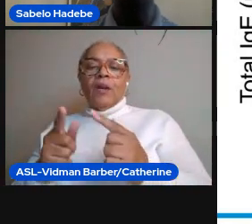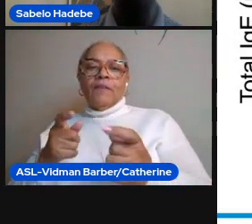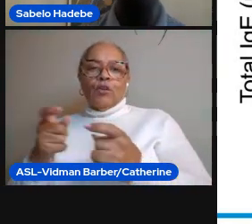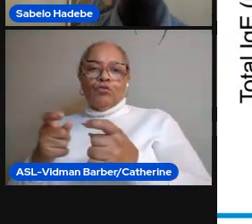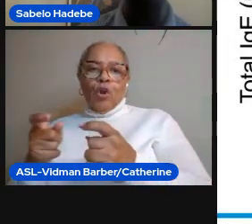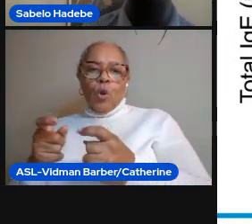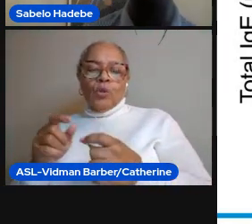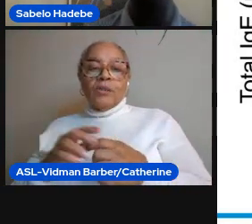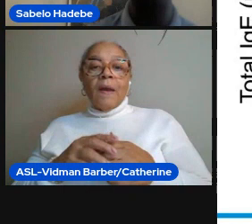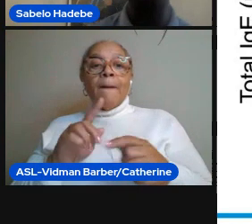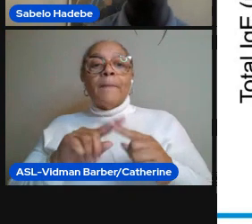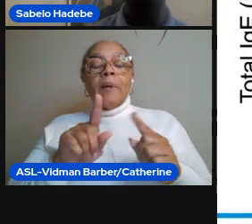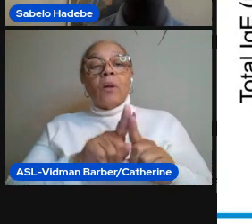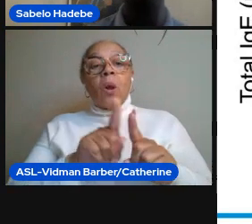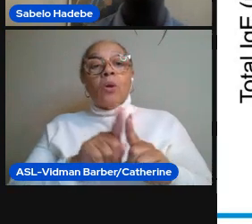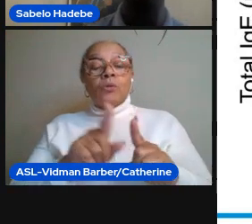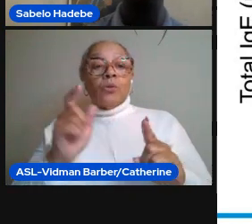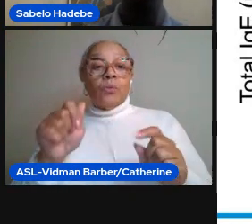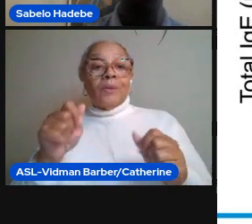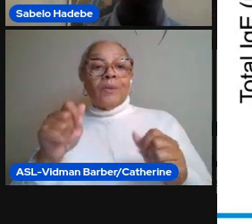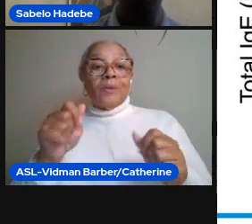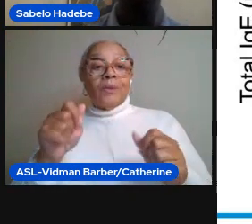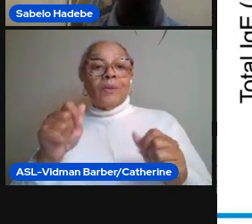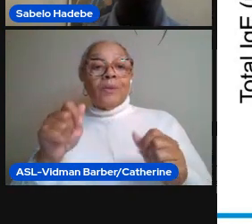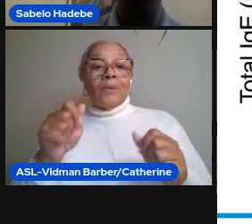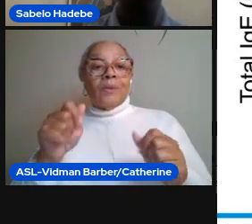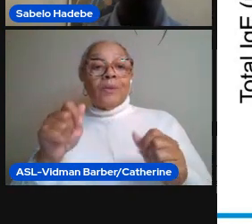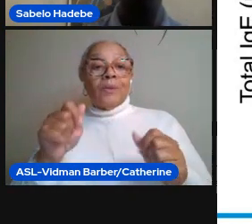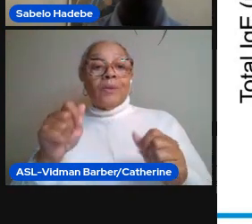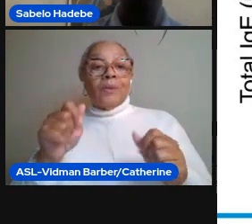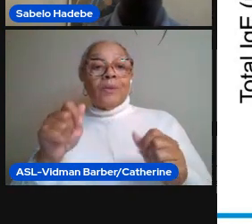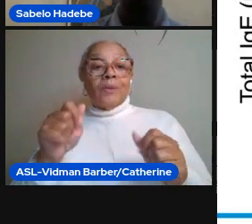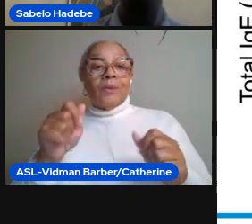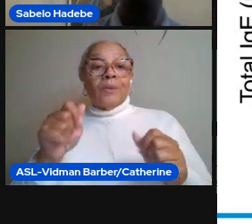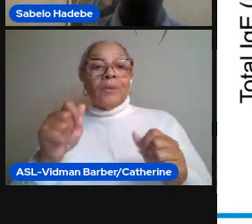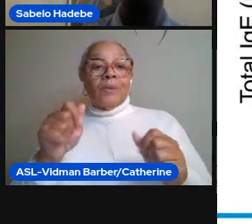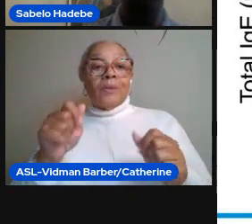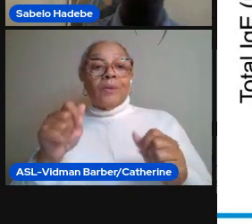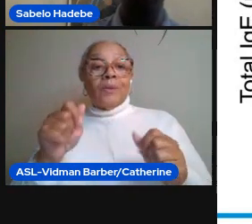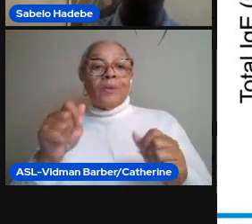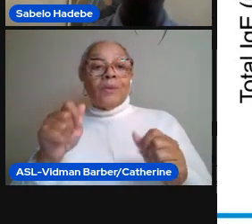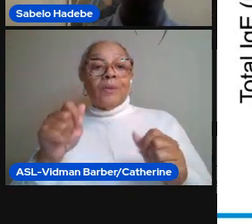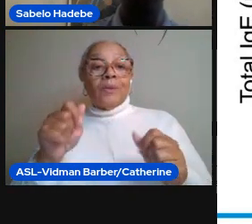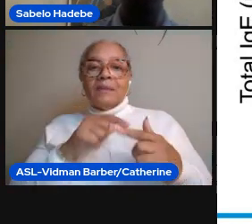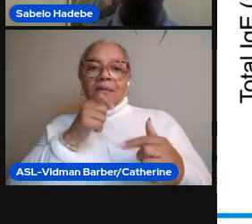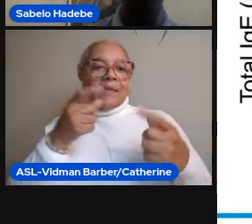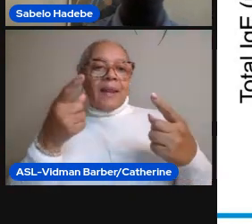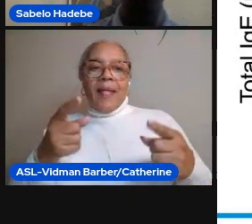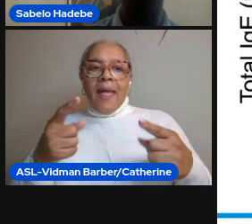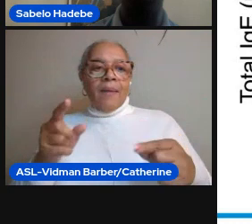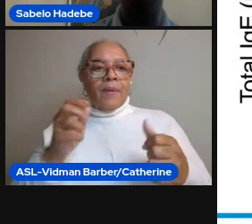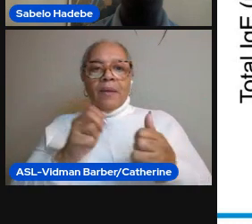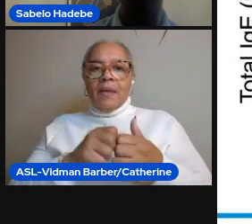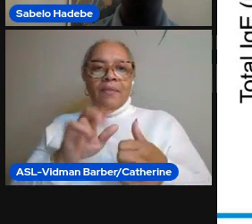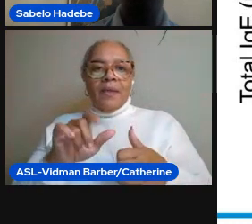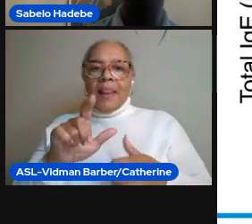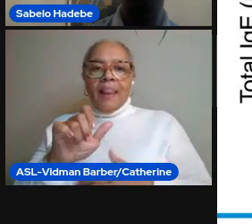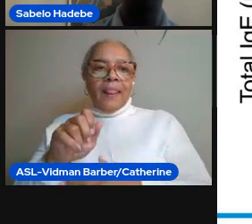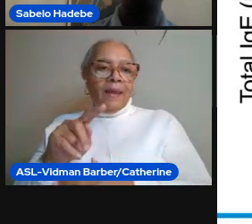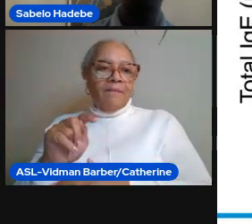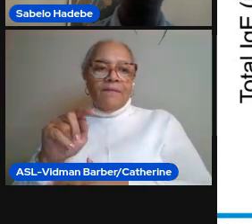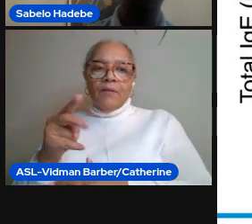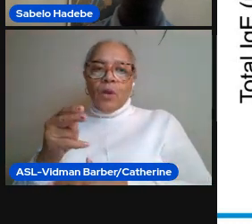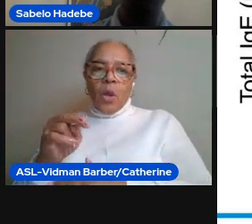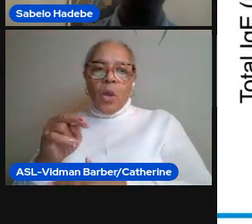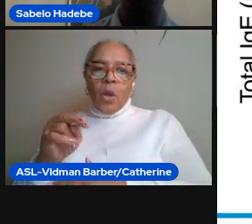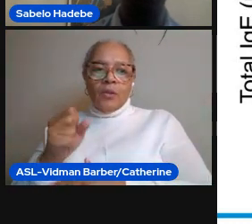But also we can confirm that even class switching doesn't seem to be happening in the lymph nodes, because you also see a